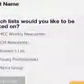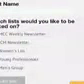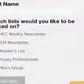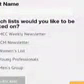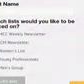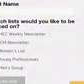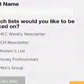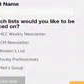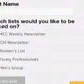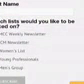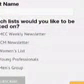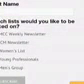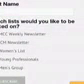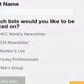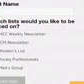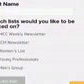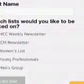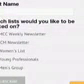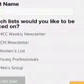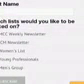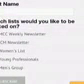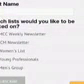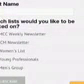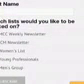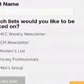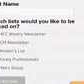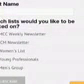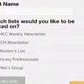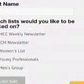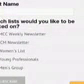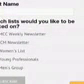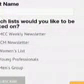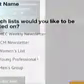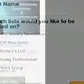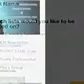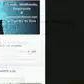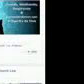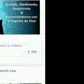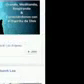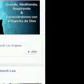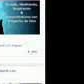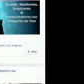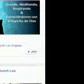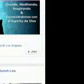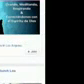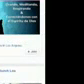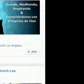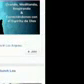Please connect with us and interact with us by telephone, email, or social